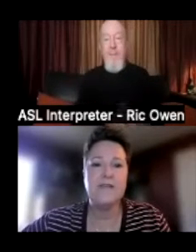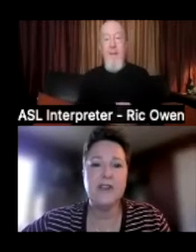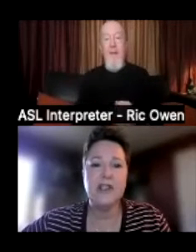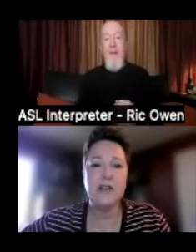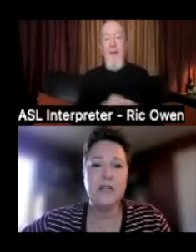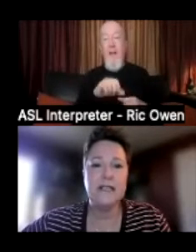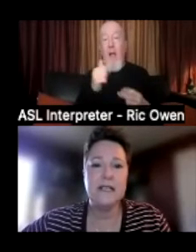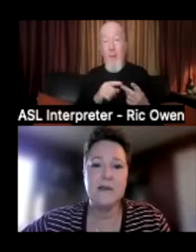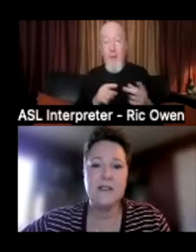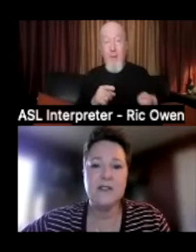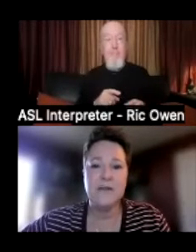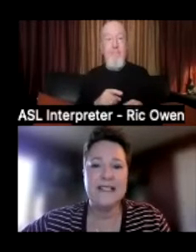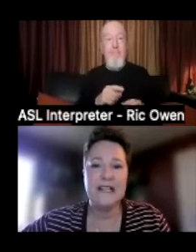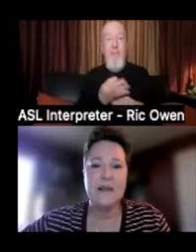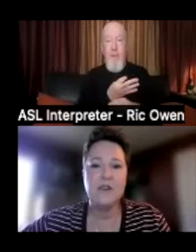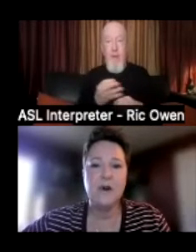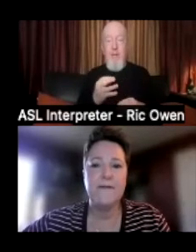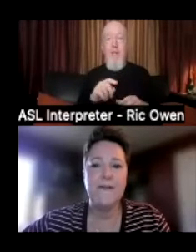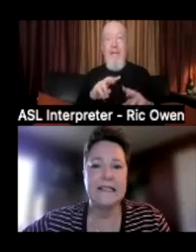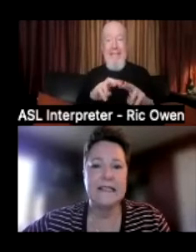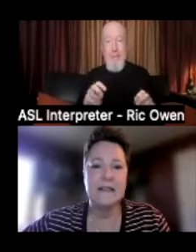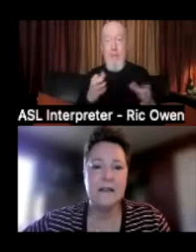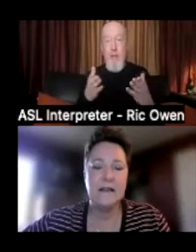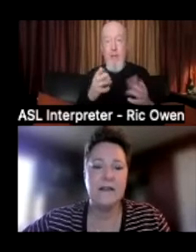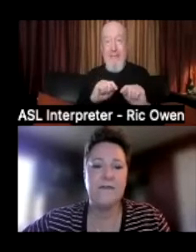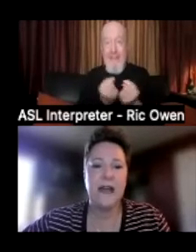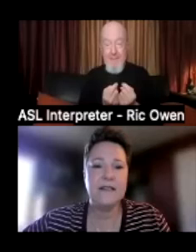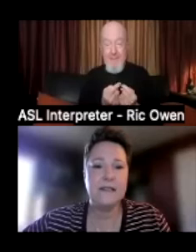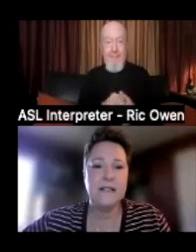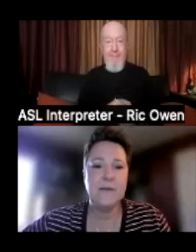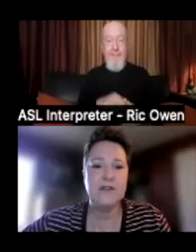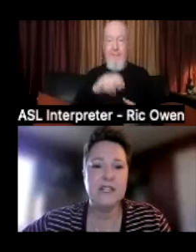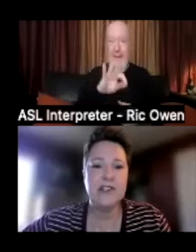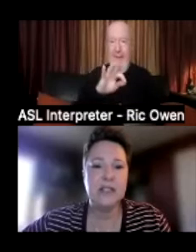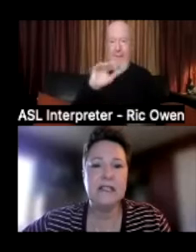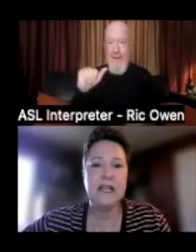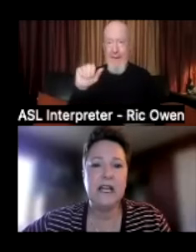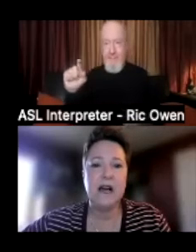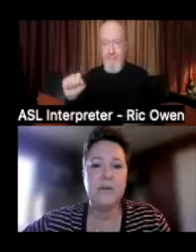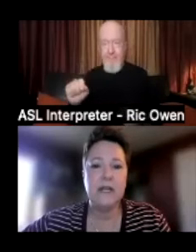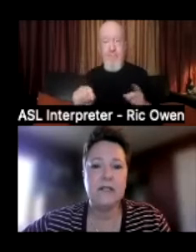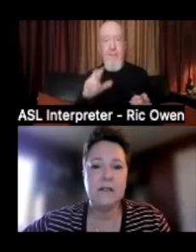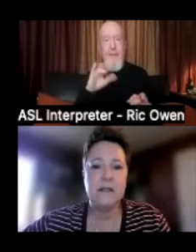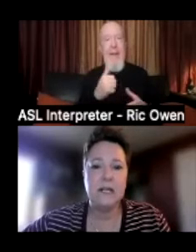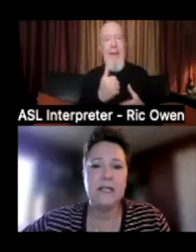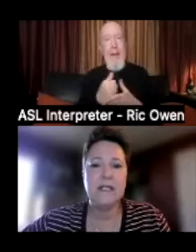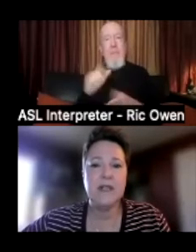is Functional Assessment Service Teams, or FAST. FAST teams strategically link